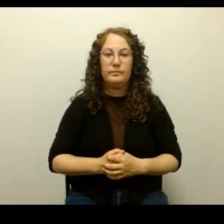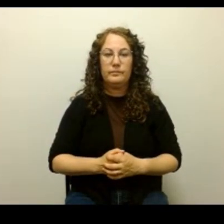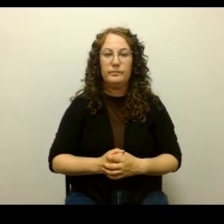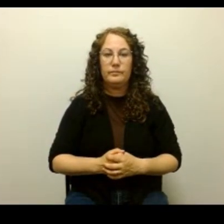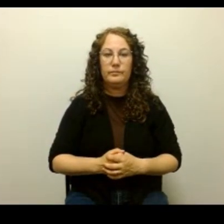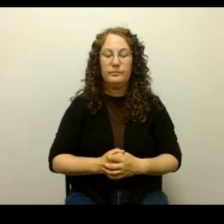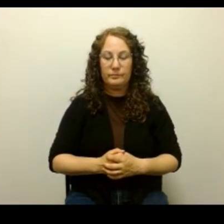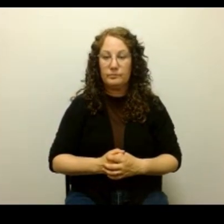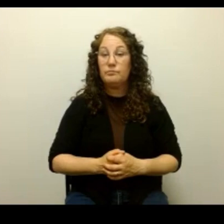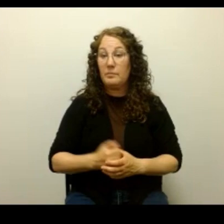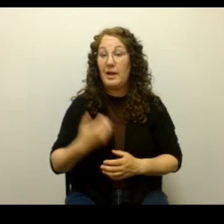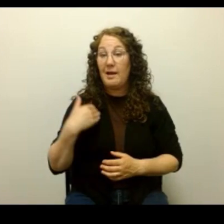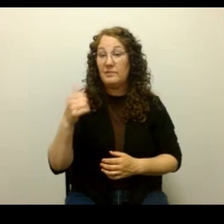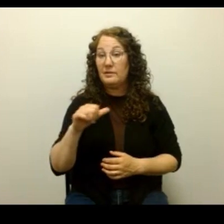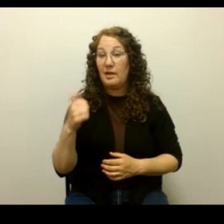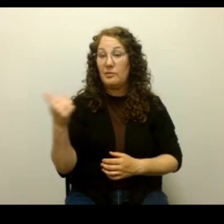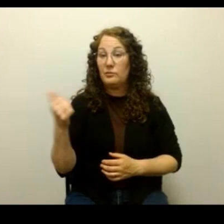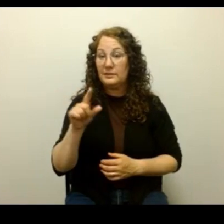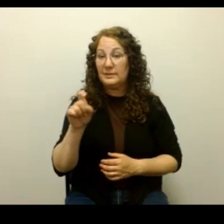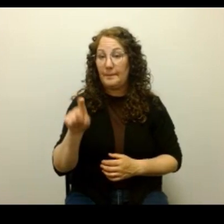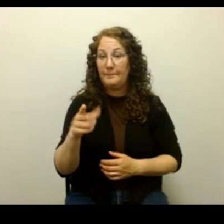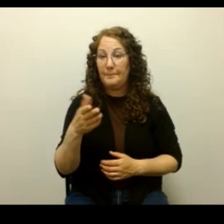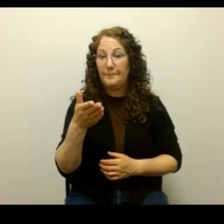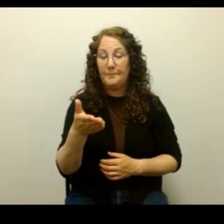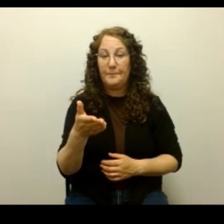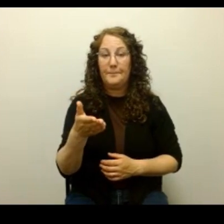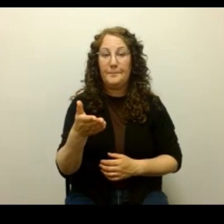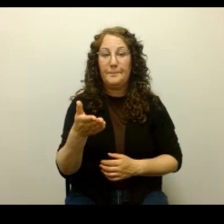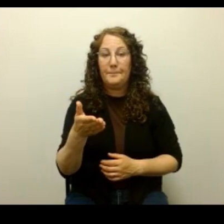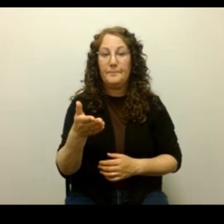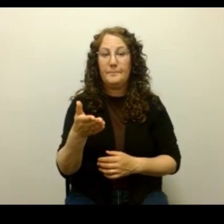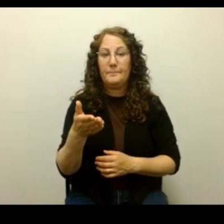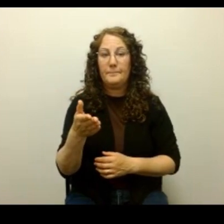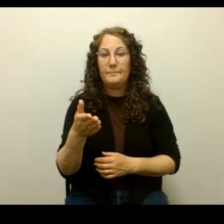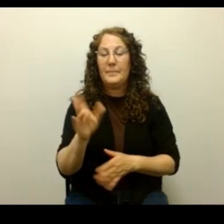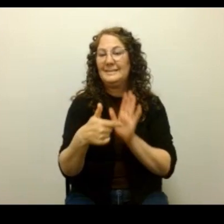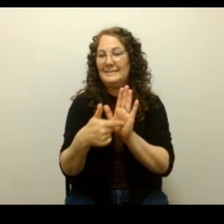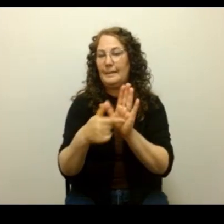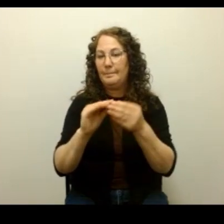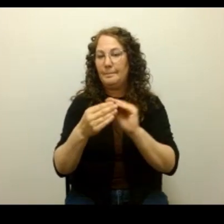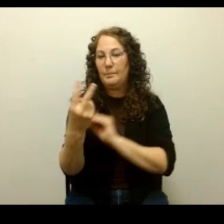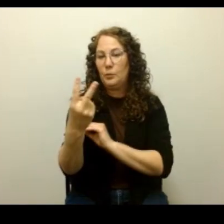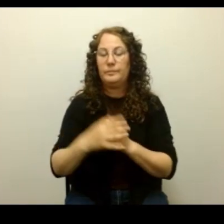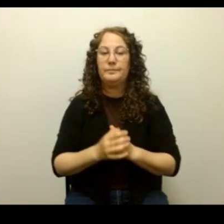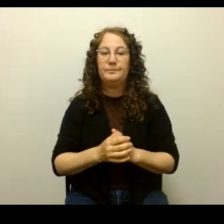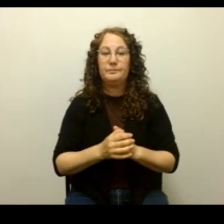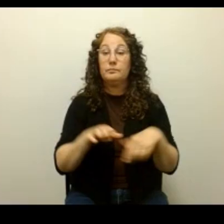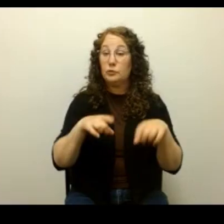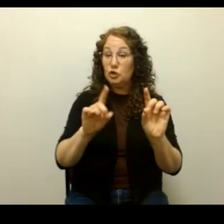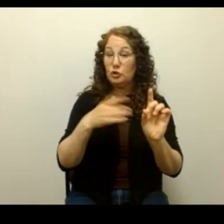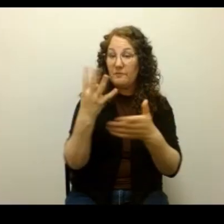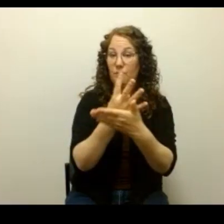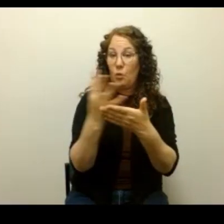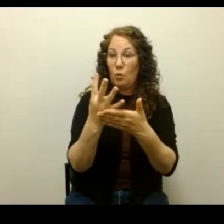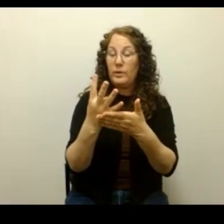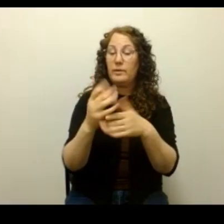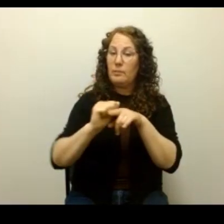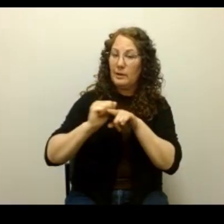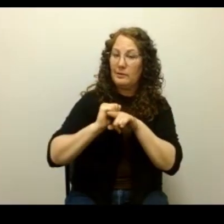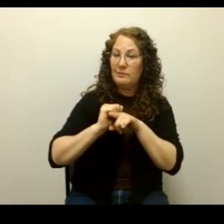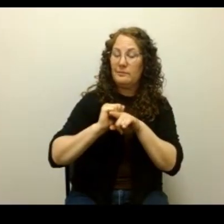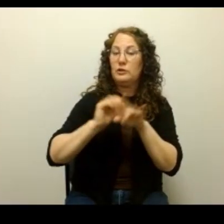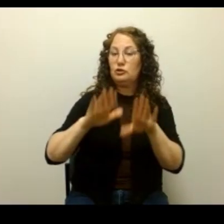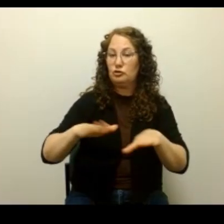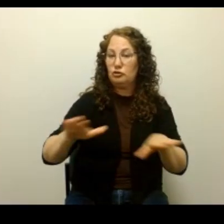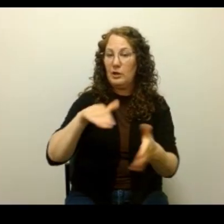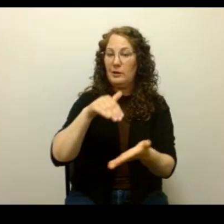We have another example here. Example 2. During my 4-week practicum at Child Care Center